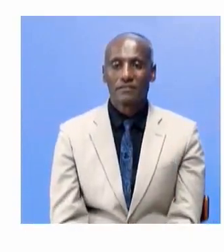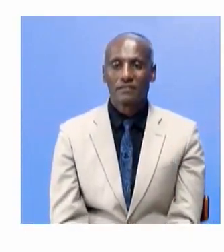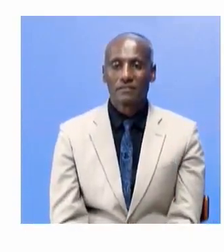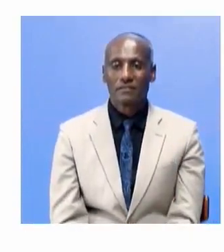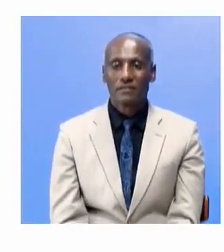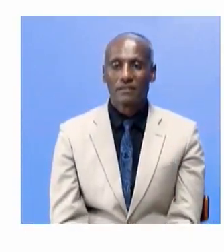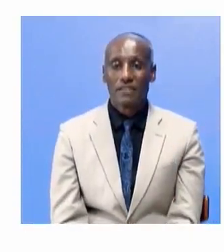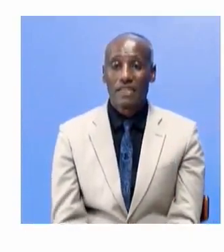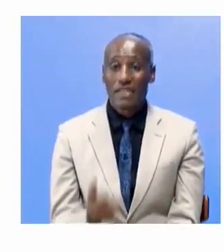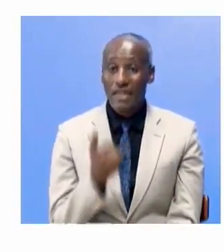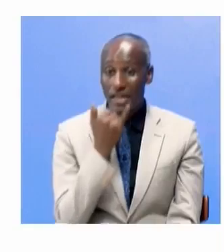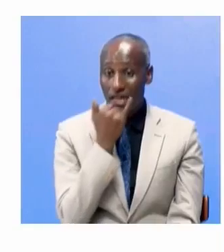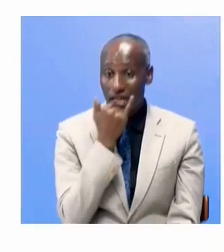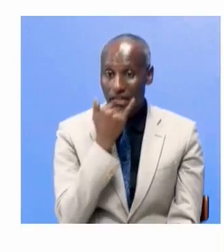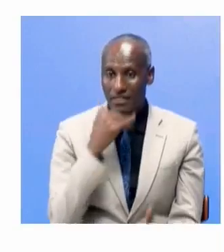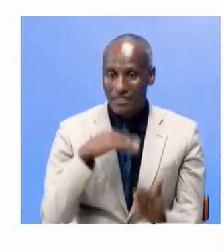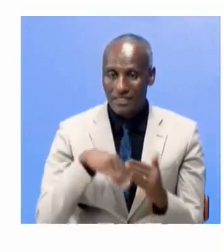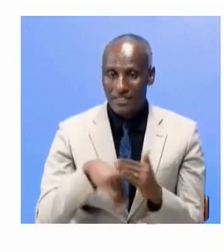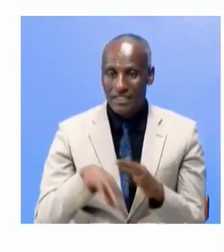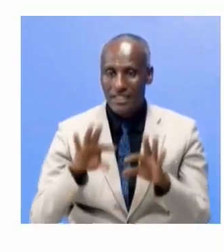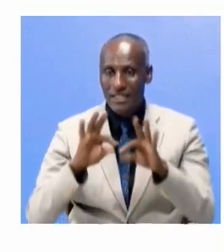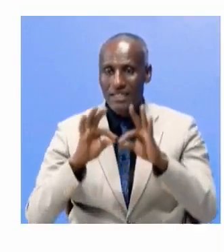sentence.